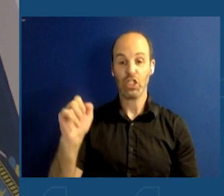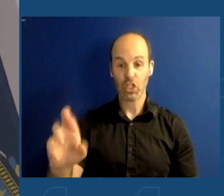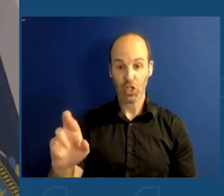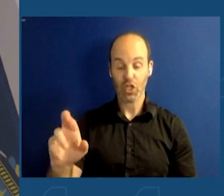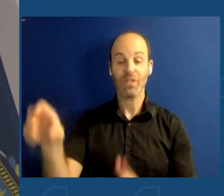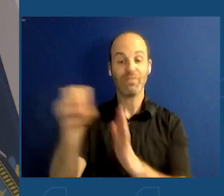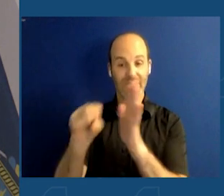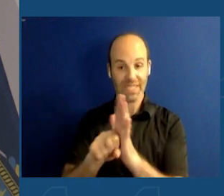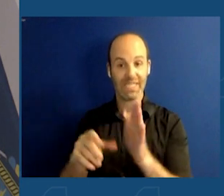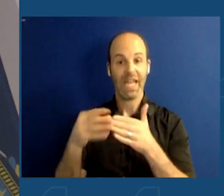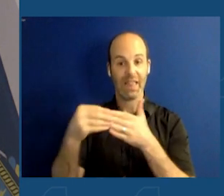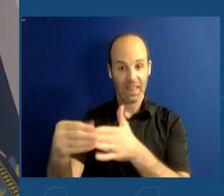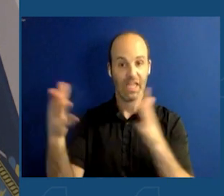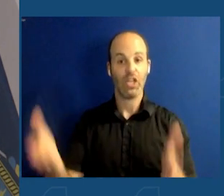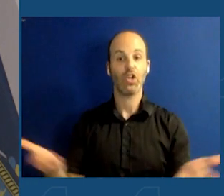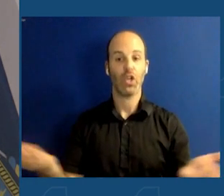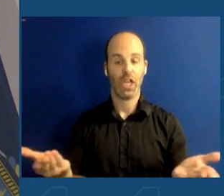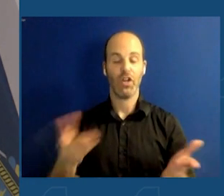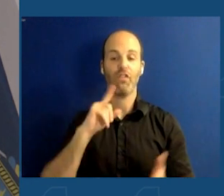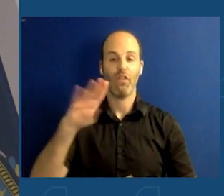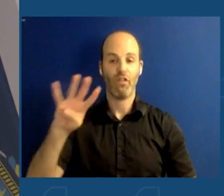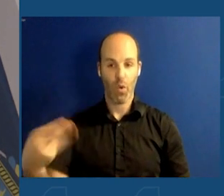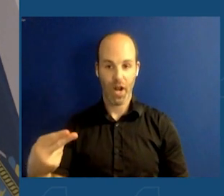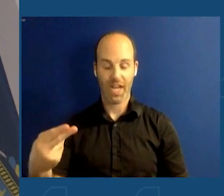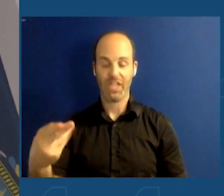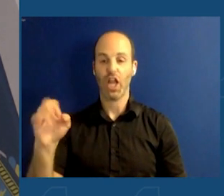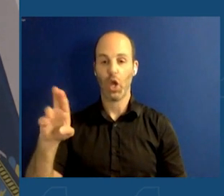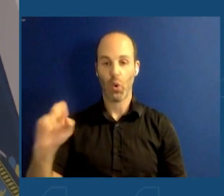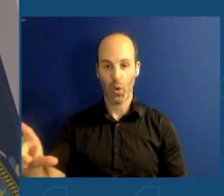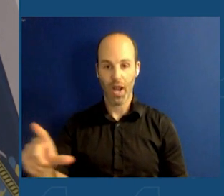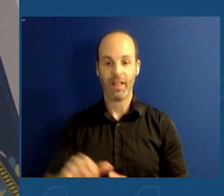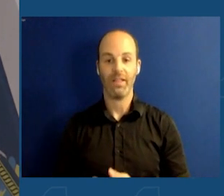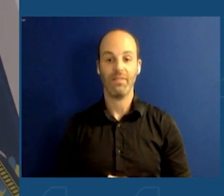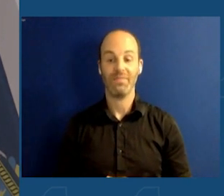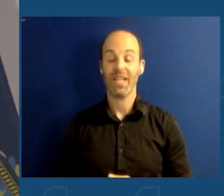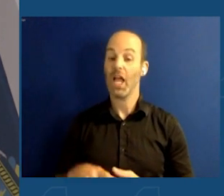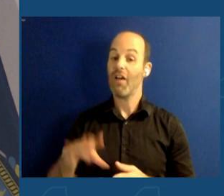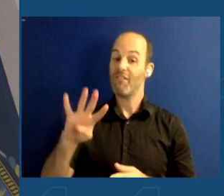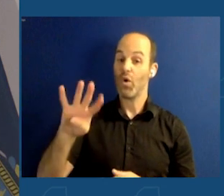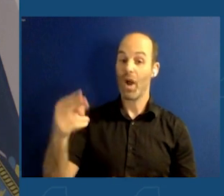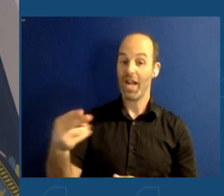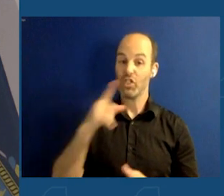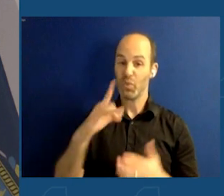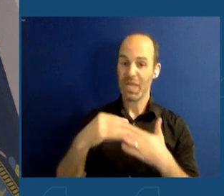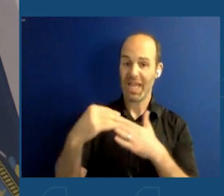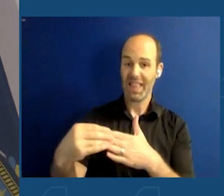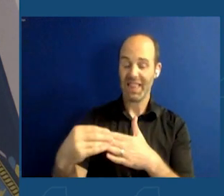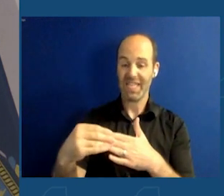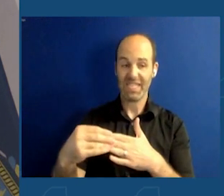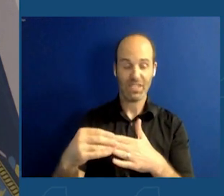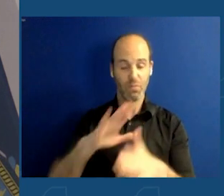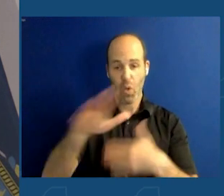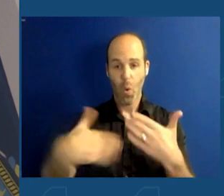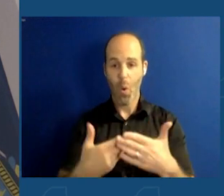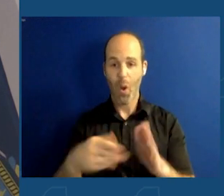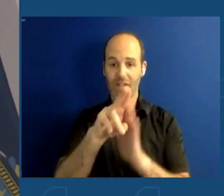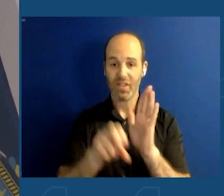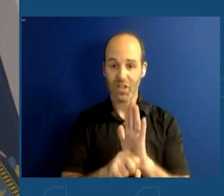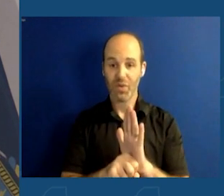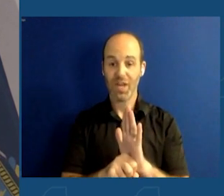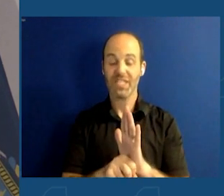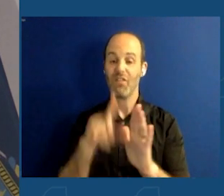Cornell, 4-H really leads the nation in creating opportunity for all young